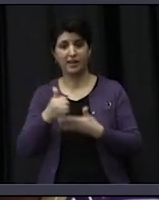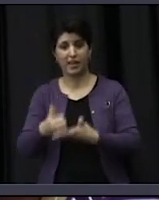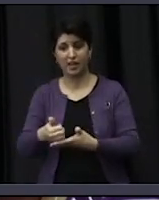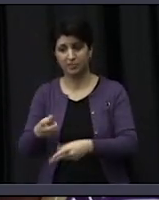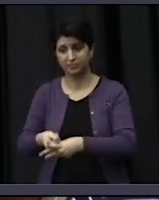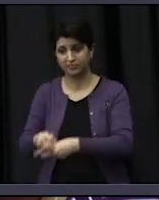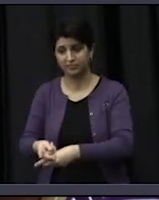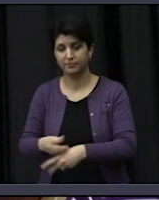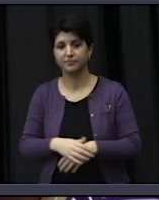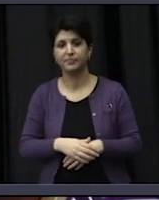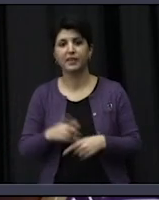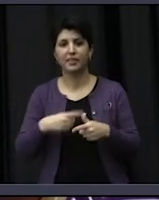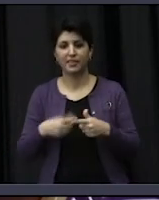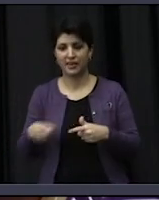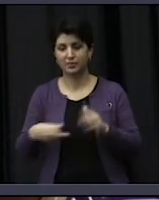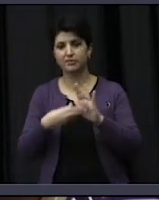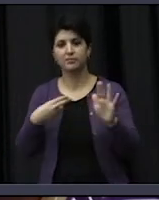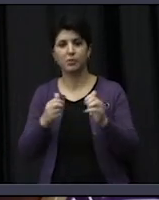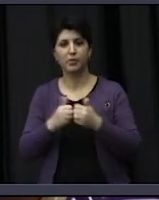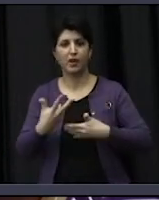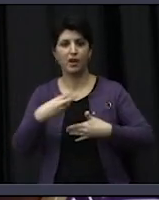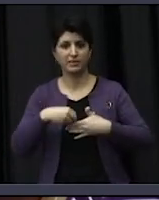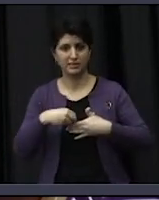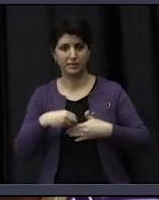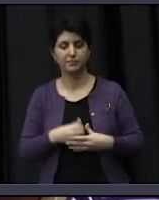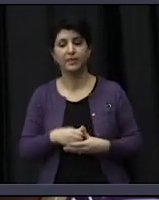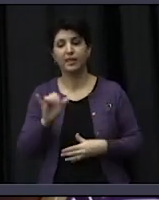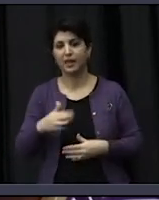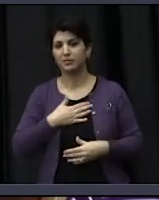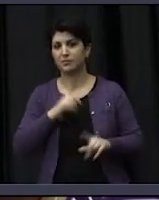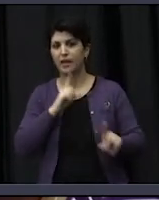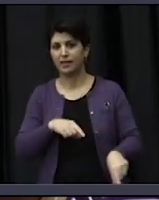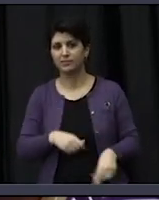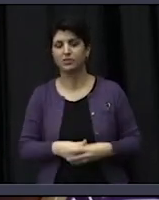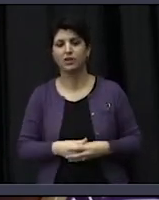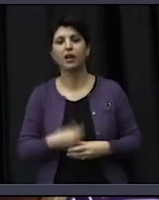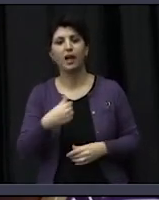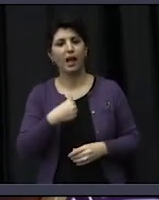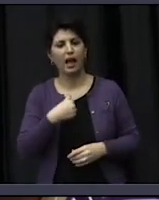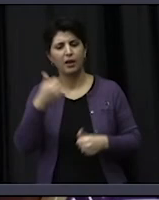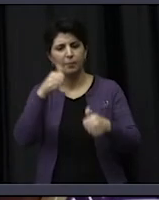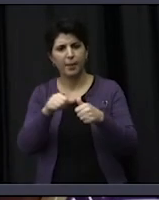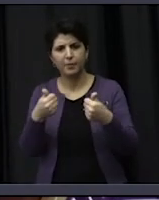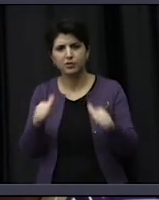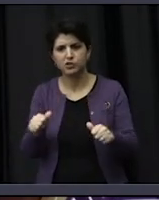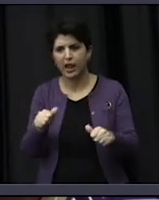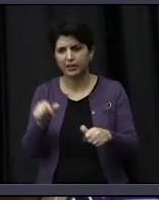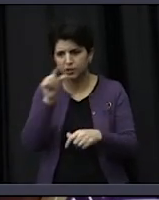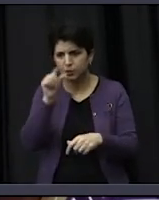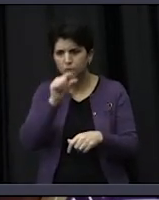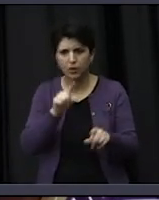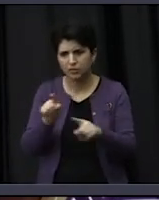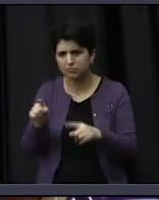with autism. It was my answer. I remember trying to Google what that was after I got the news, and